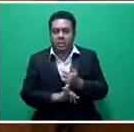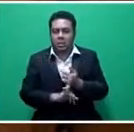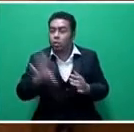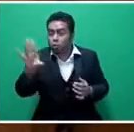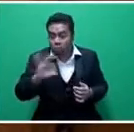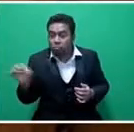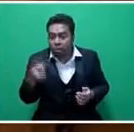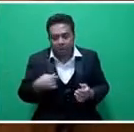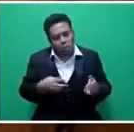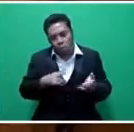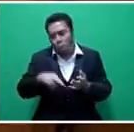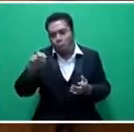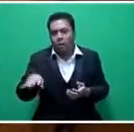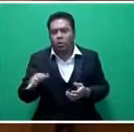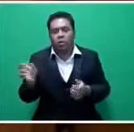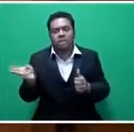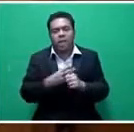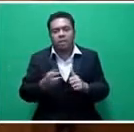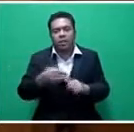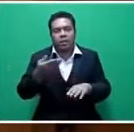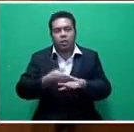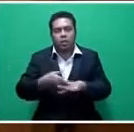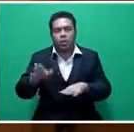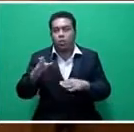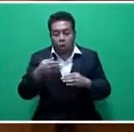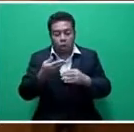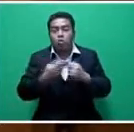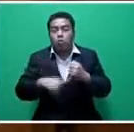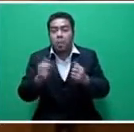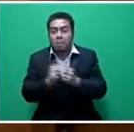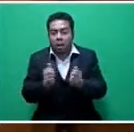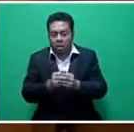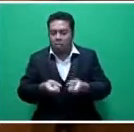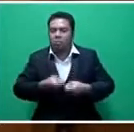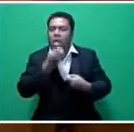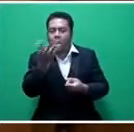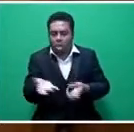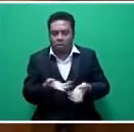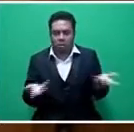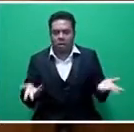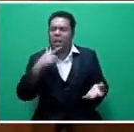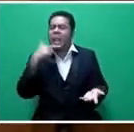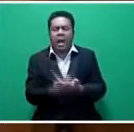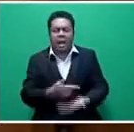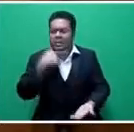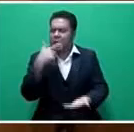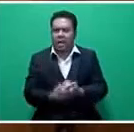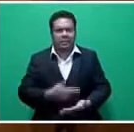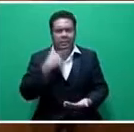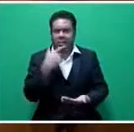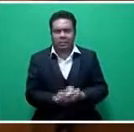do that, but you ran to your favorite newspaper. Lies, lies, lies, lies, lies.